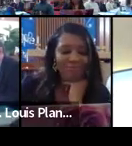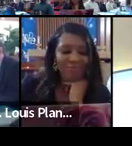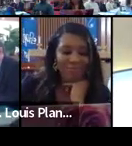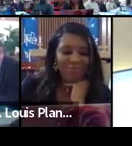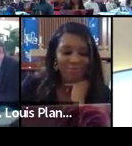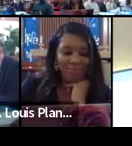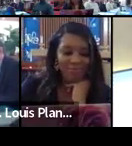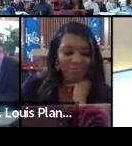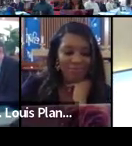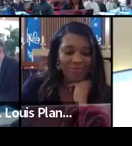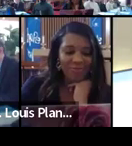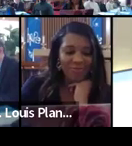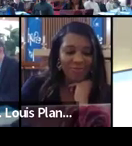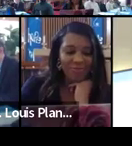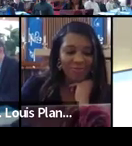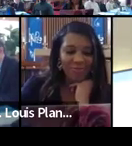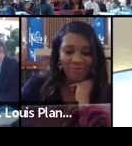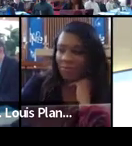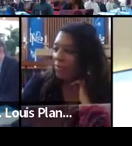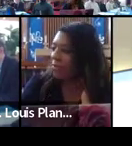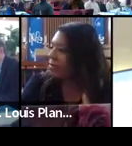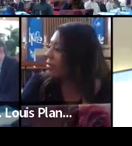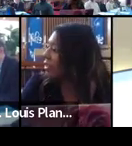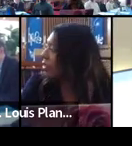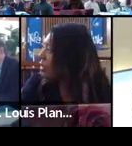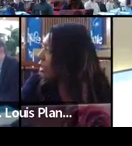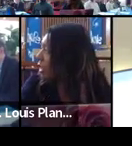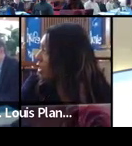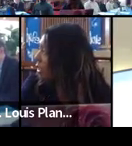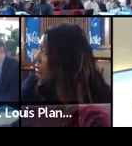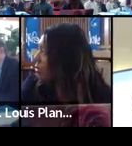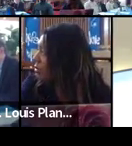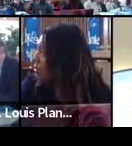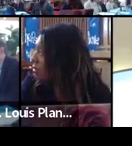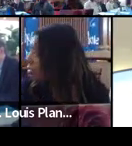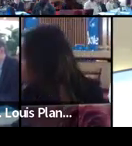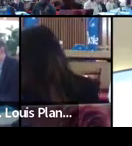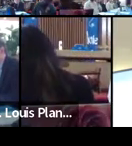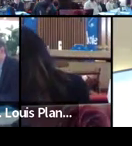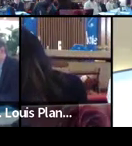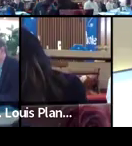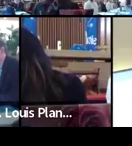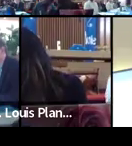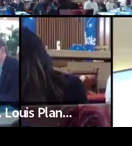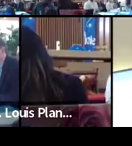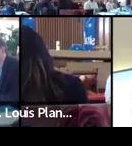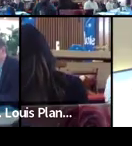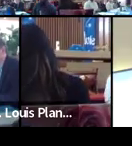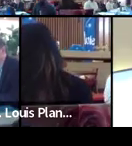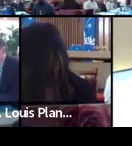This is the arts, culture, and preservation vision statement. So we really like the cultural legacy of the